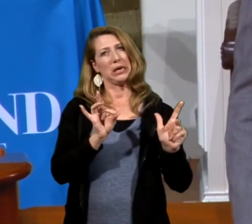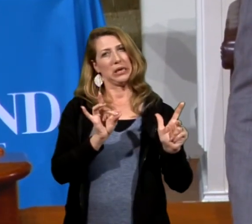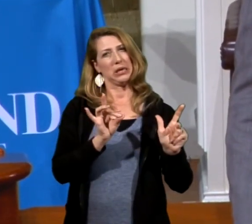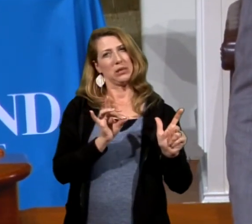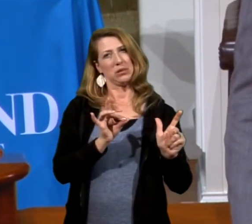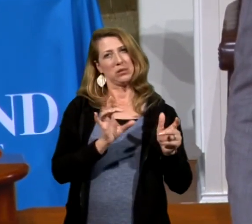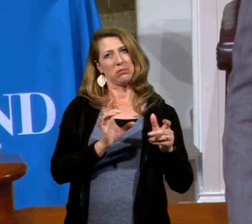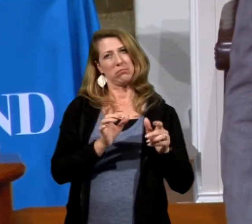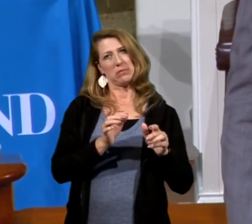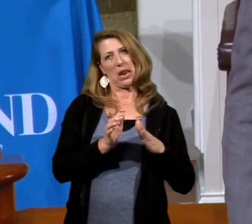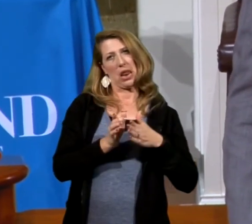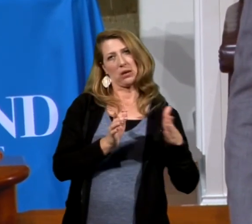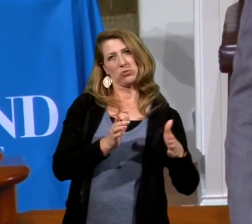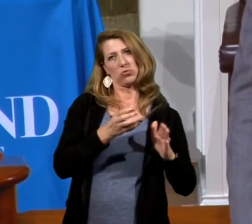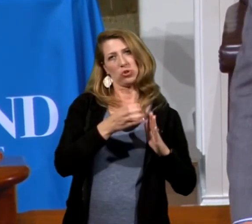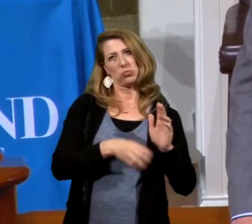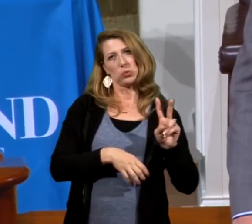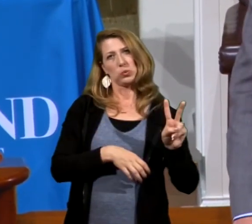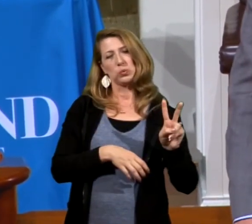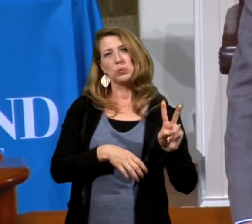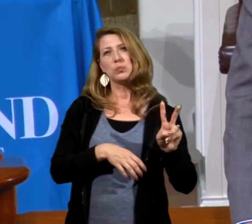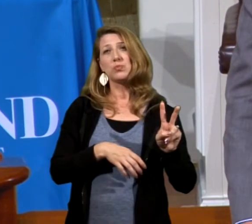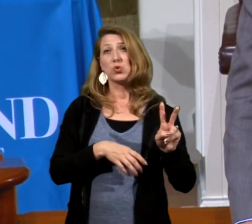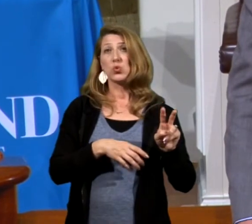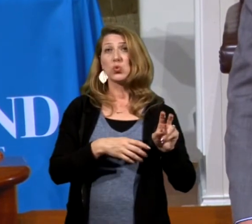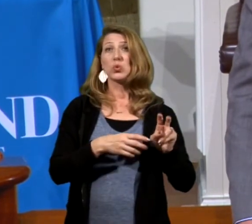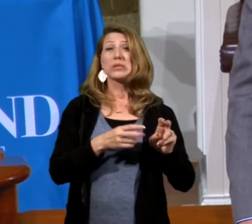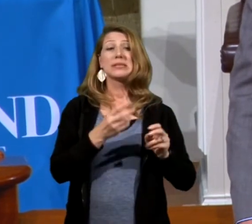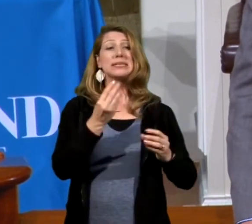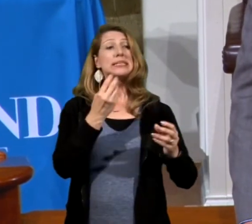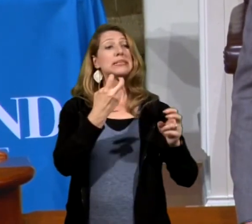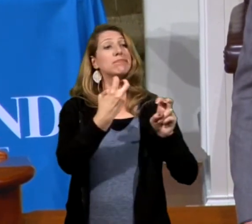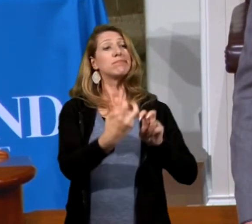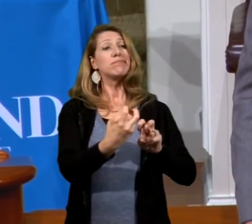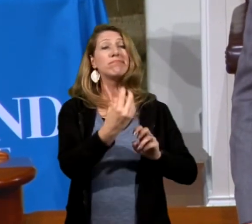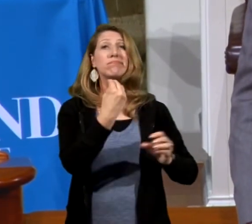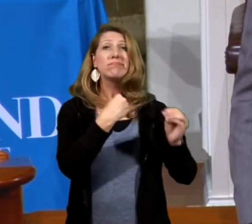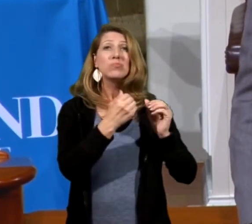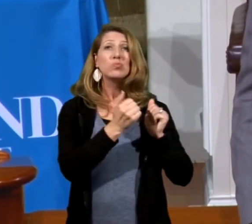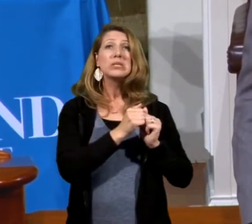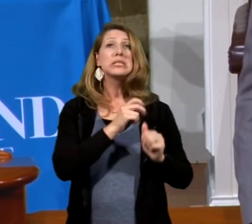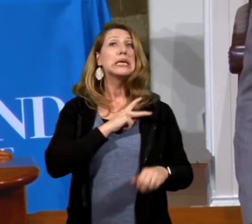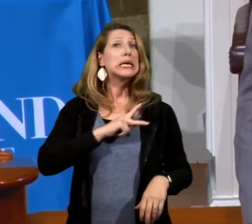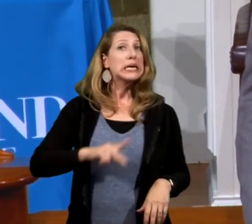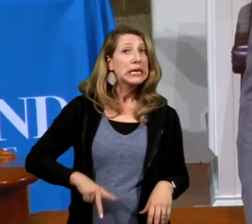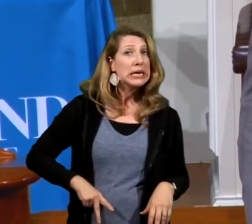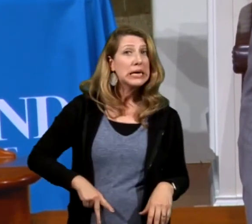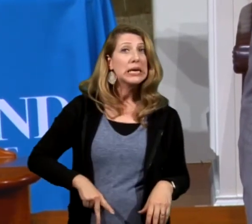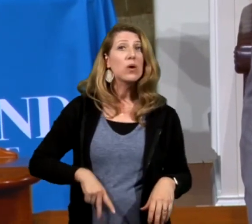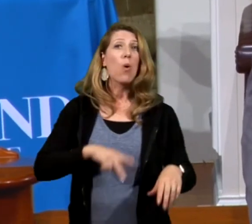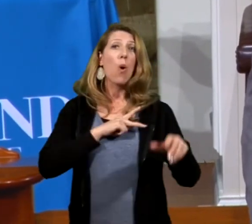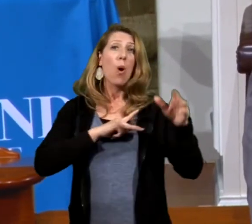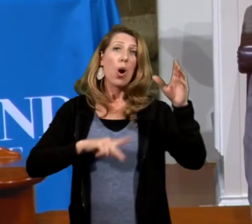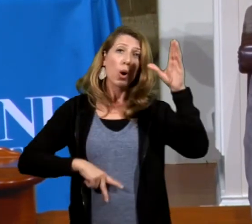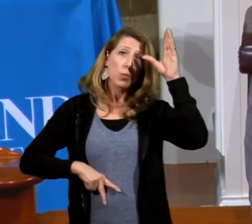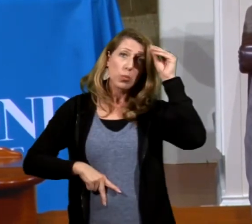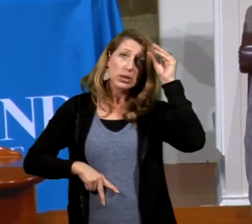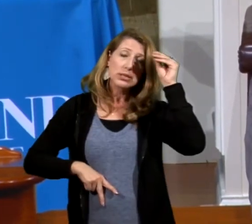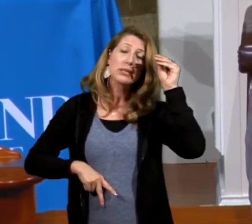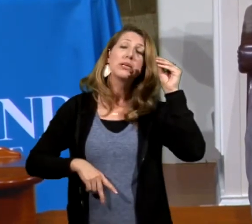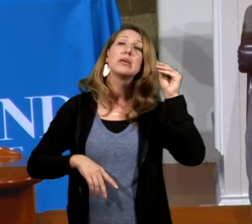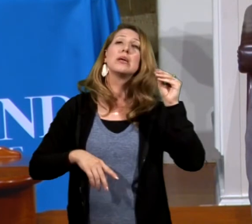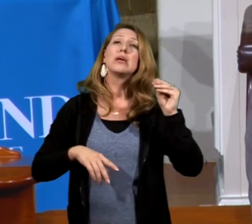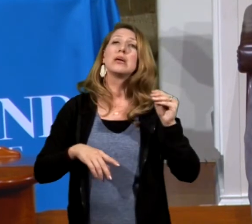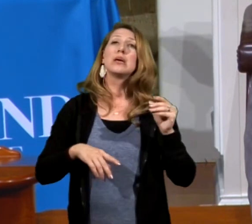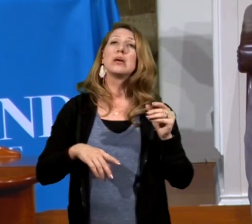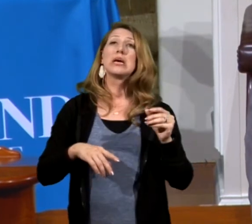passage of Scripture, it says, when thou sittest to eat with a king or a prince, he said, put a